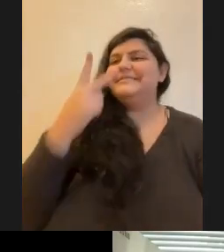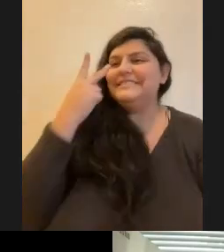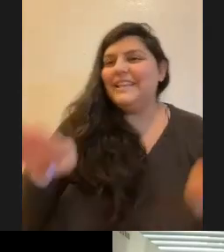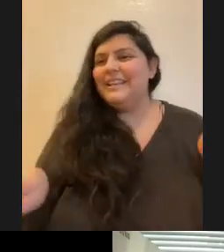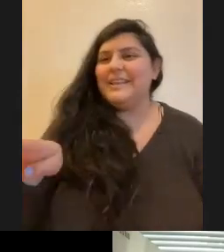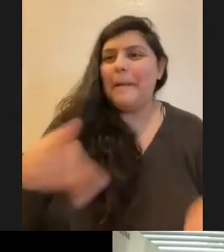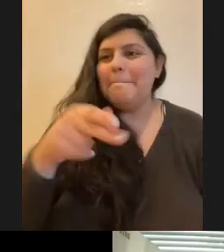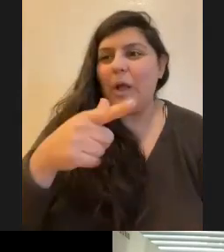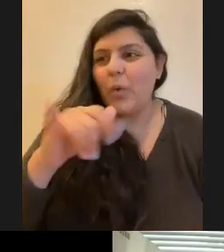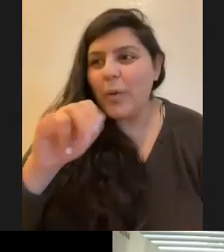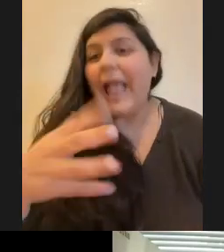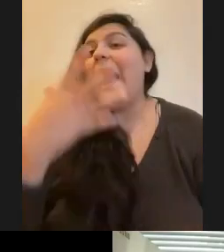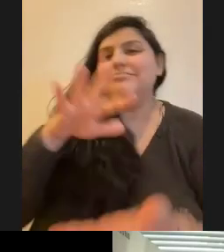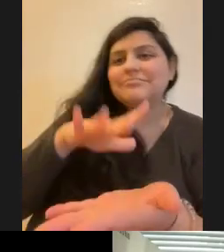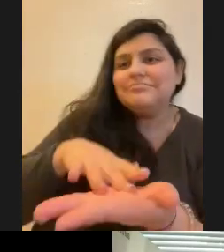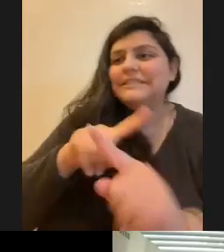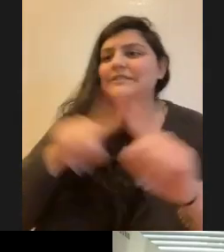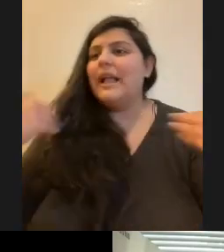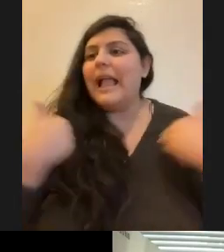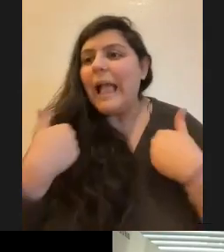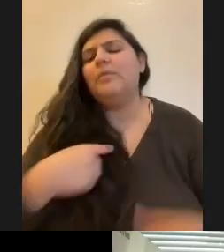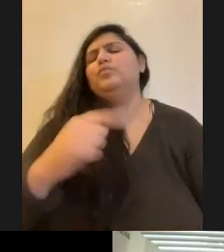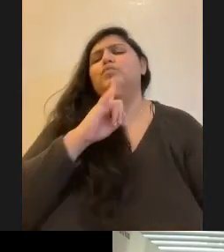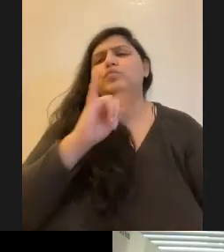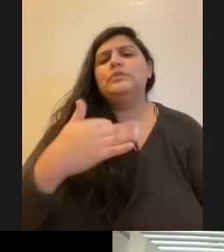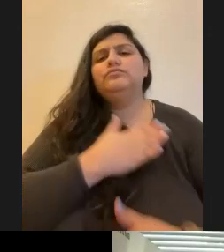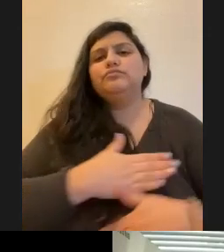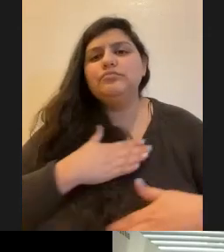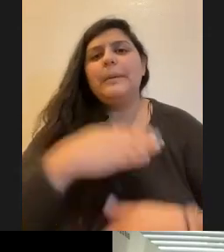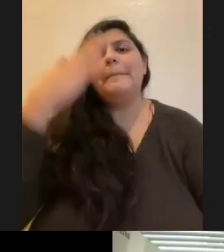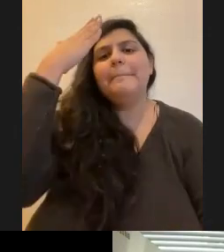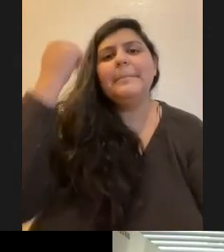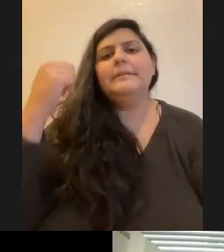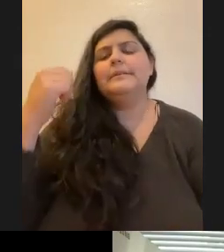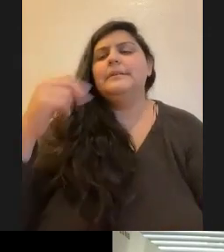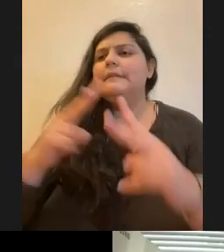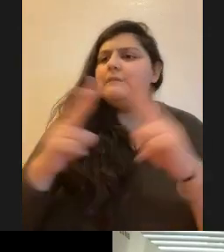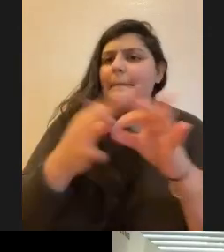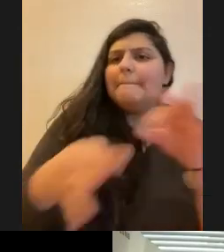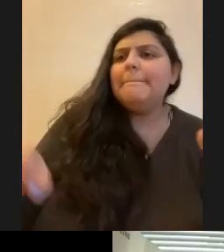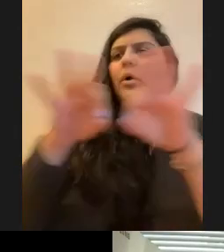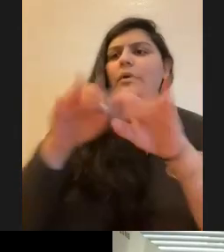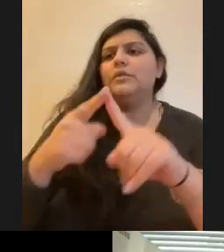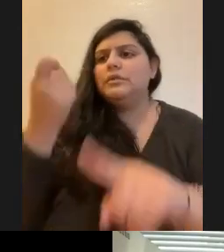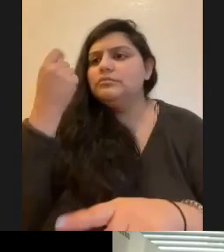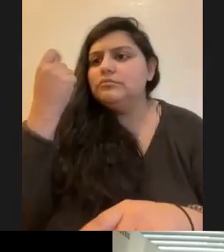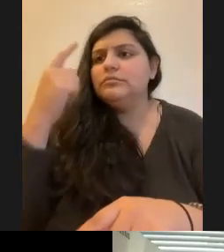also study these animals that I really, really enjoy because they're very important in global cycles.